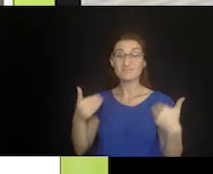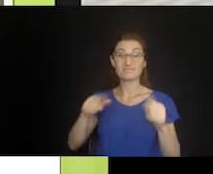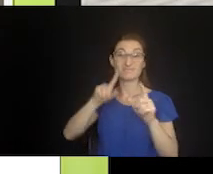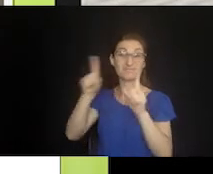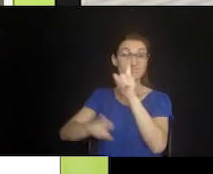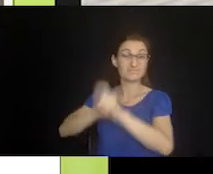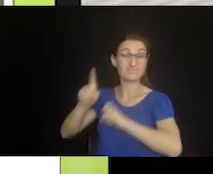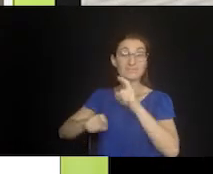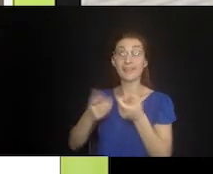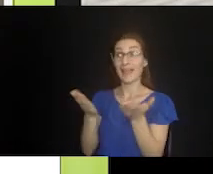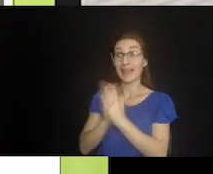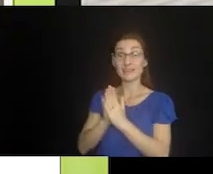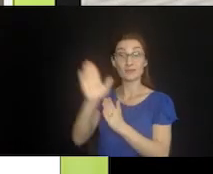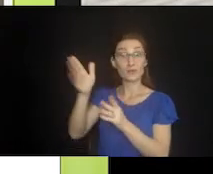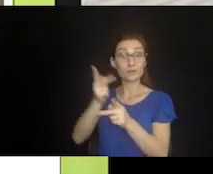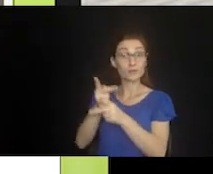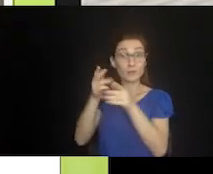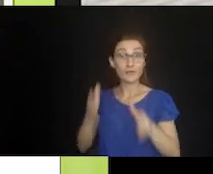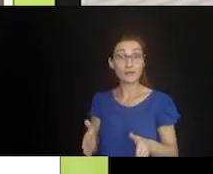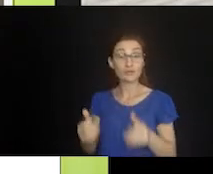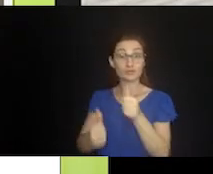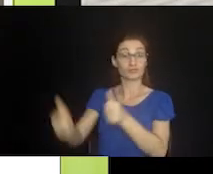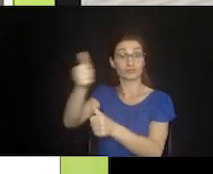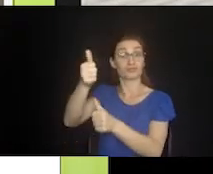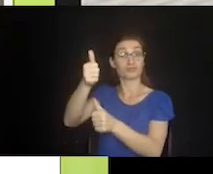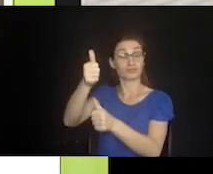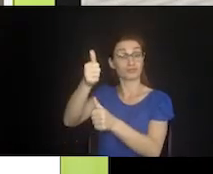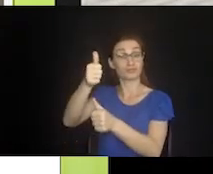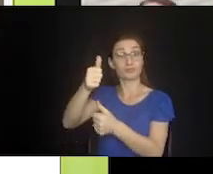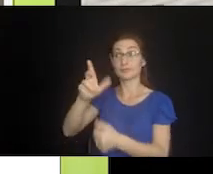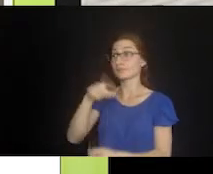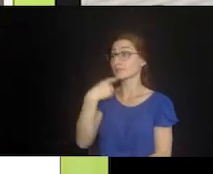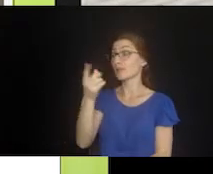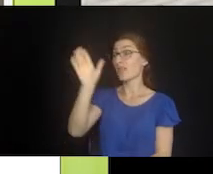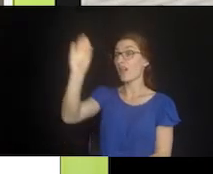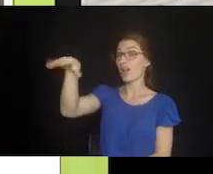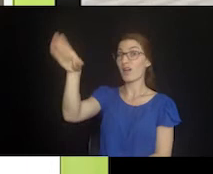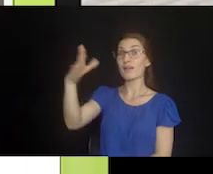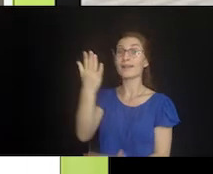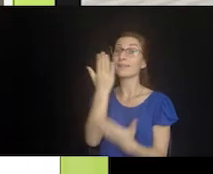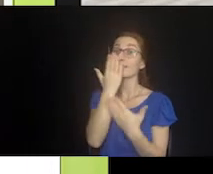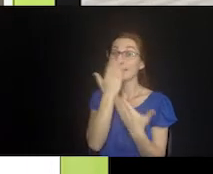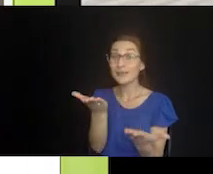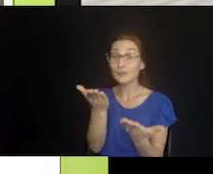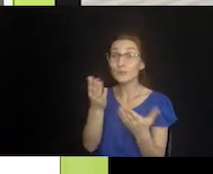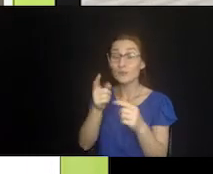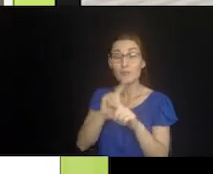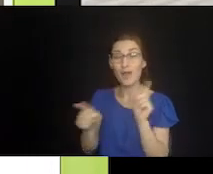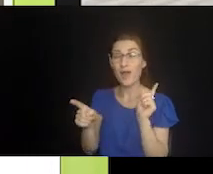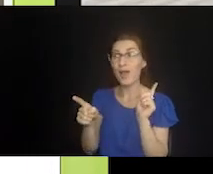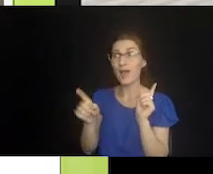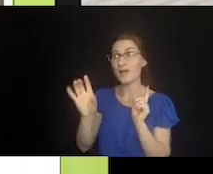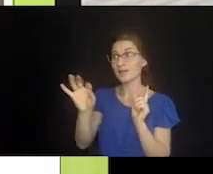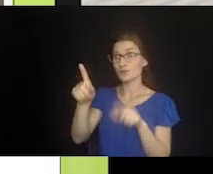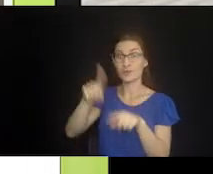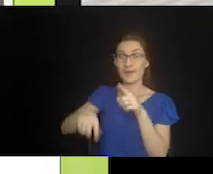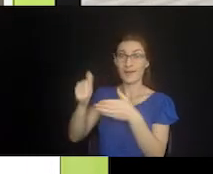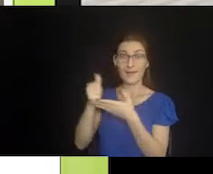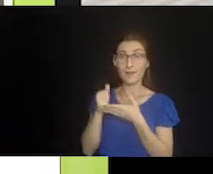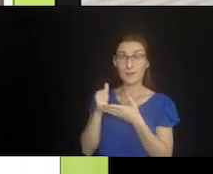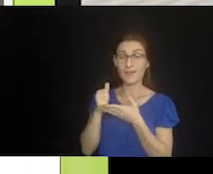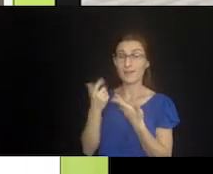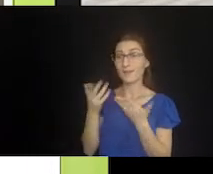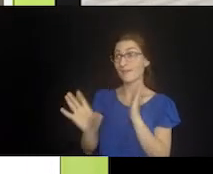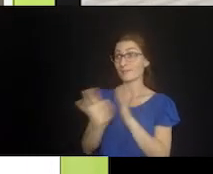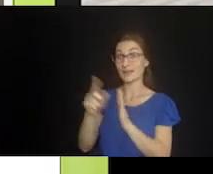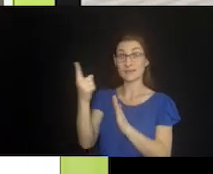So don't be afraid. Ask for that person's supervisor. Ask them Tell them that, thank